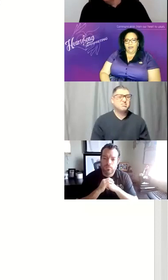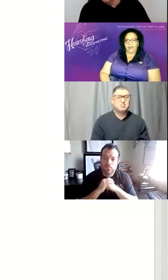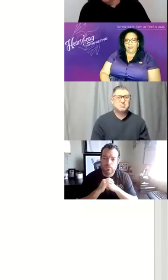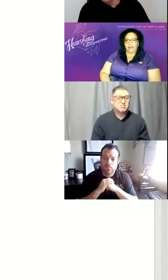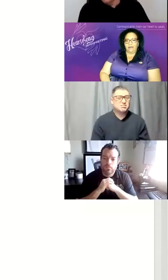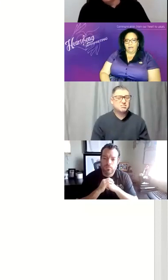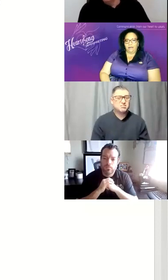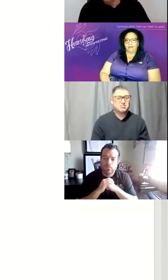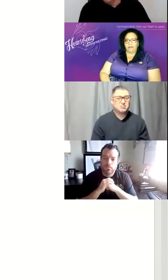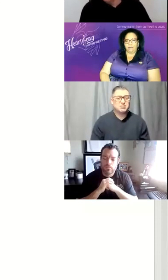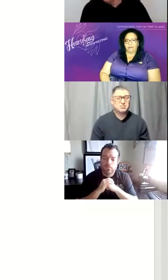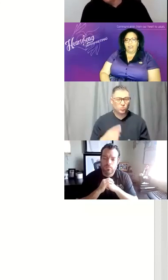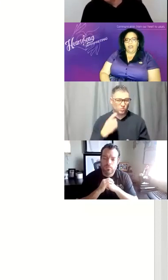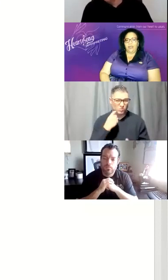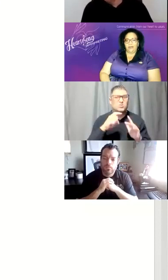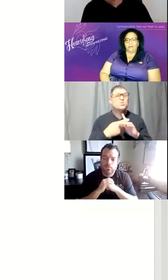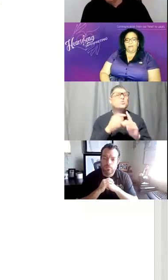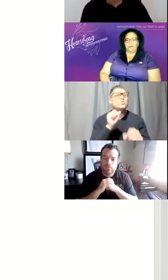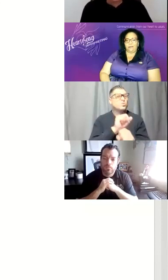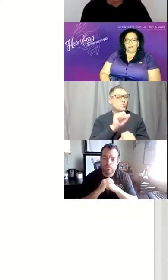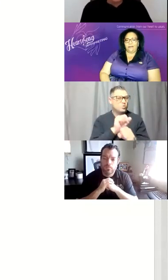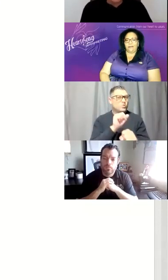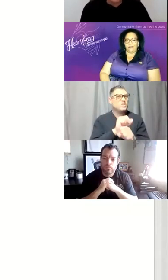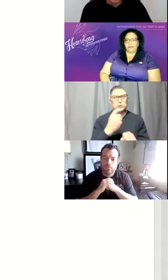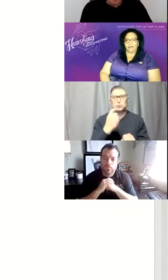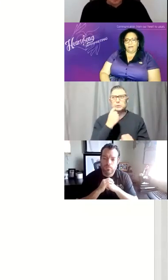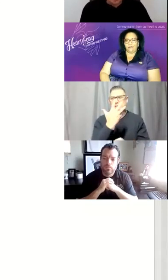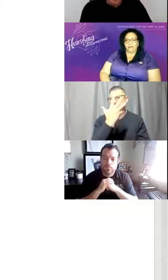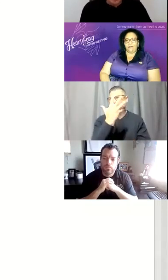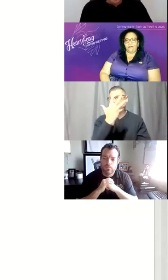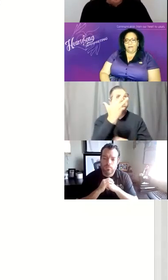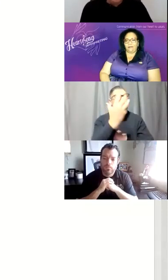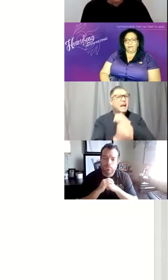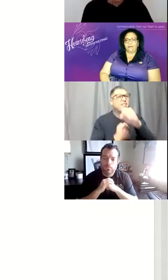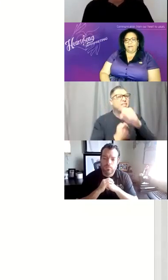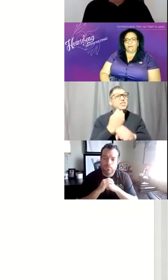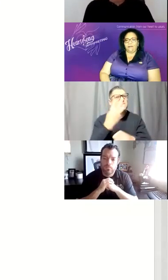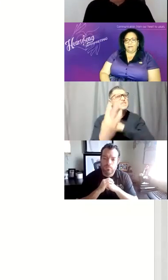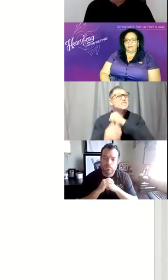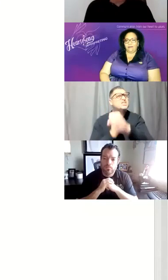started working on that over the course of the past 5 or 6 years.